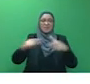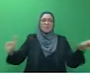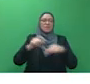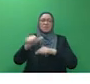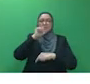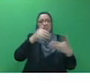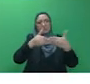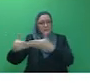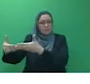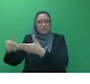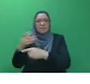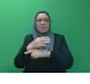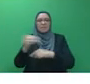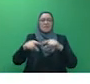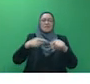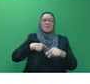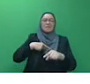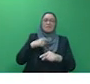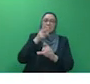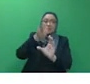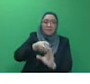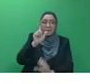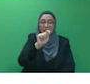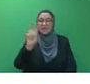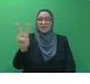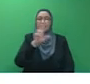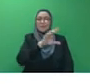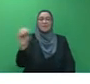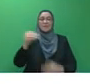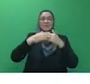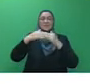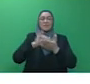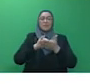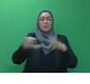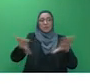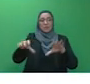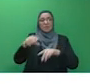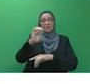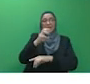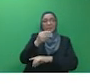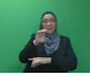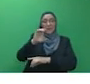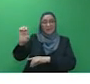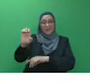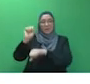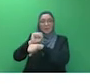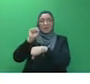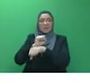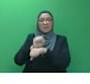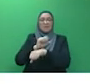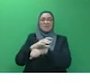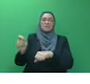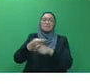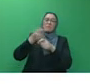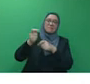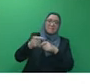I didn't really pursue that career path I continued to do television from television I went on to do emceeing work